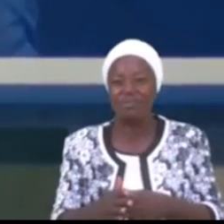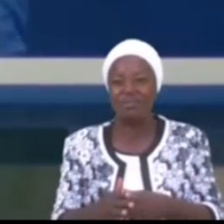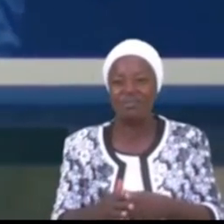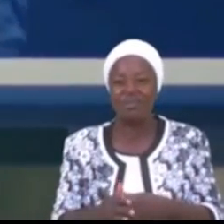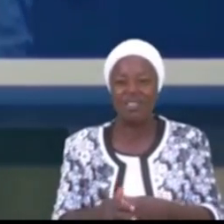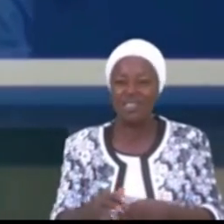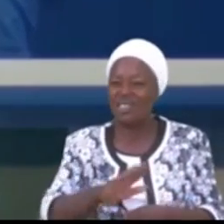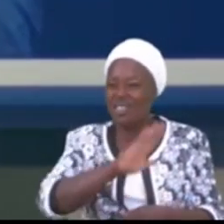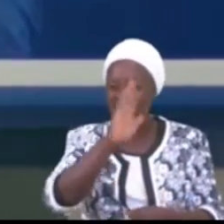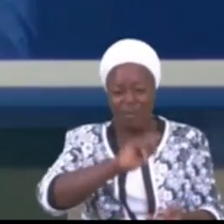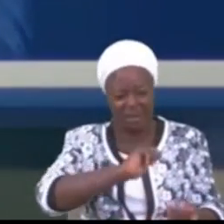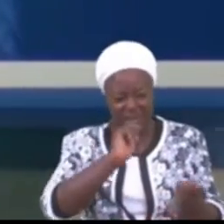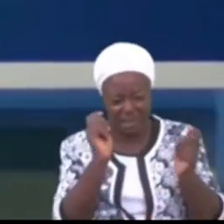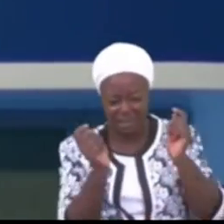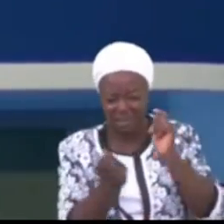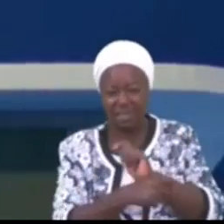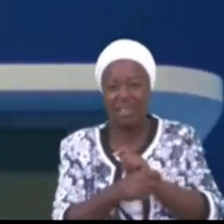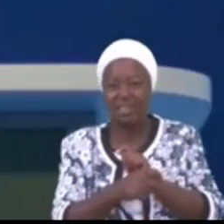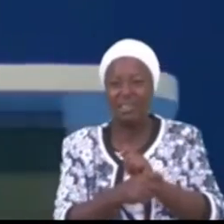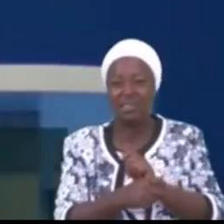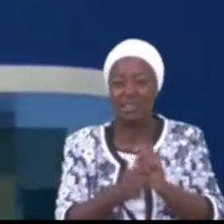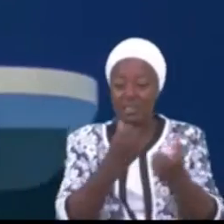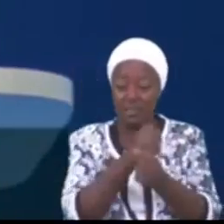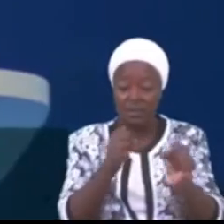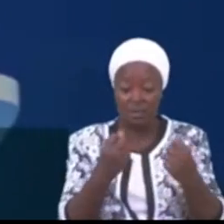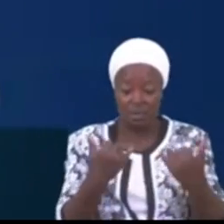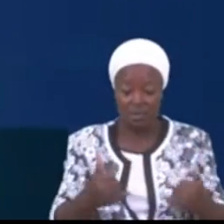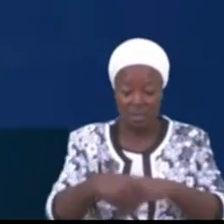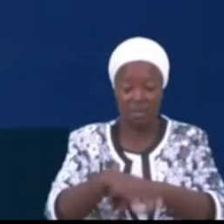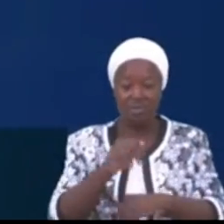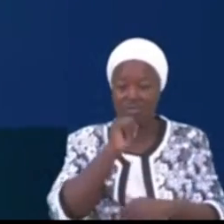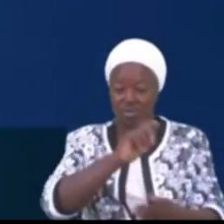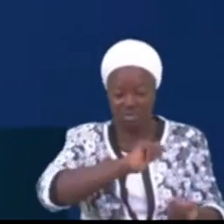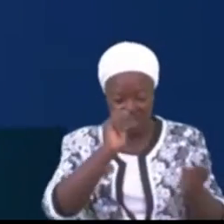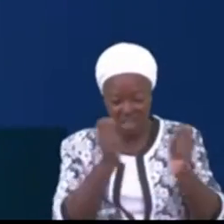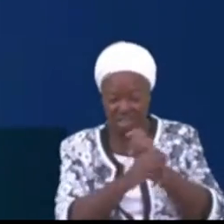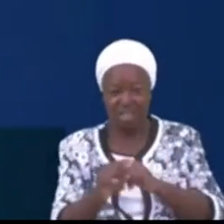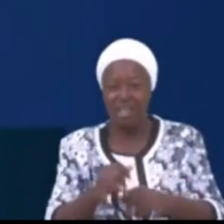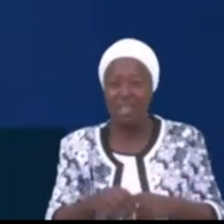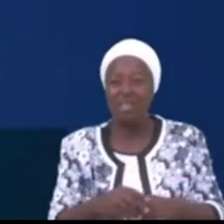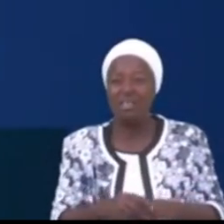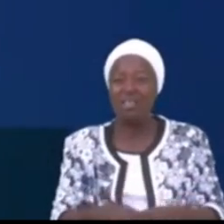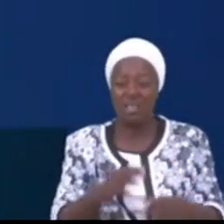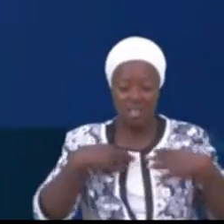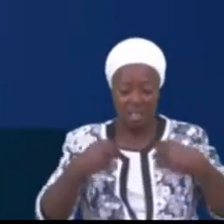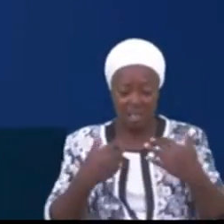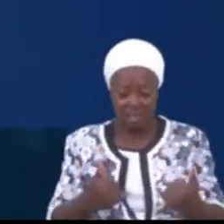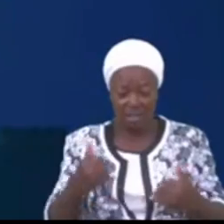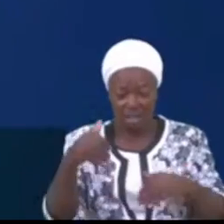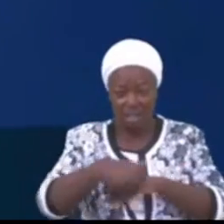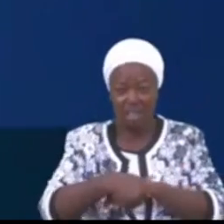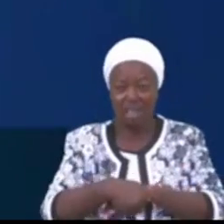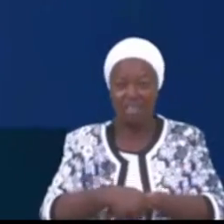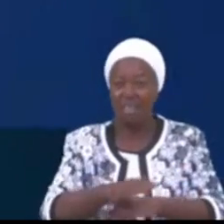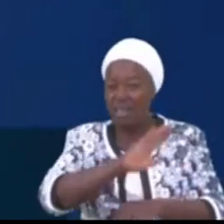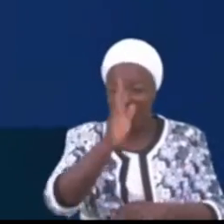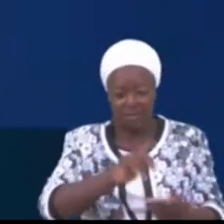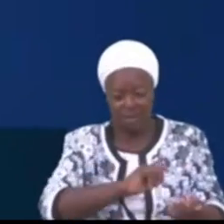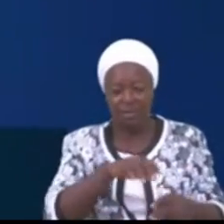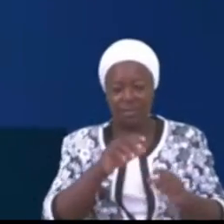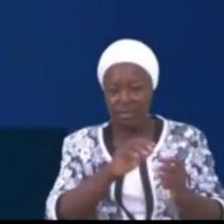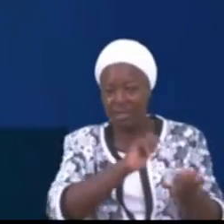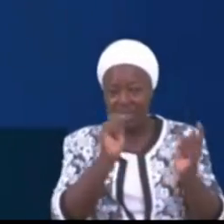Irreversible. Salvation tonight, irreversible. Healing tonight, irreversible. The power of